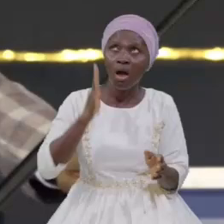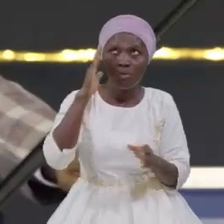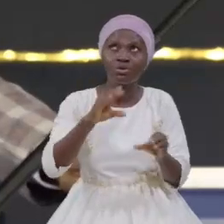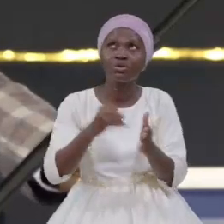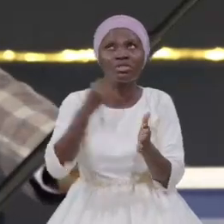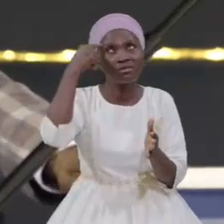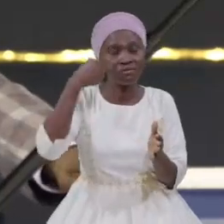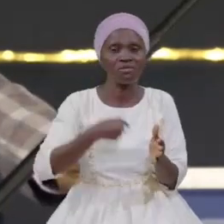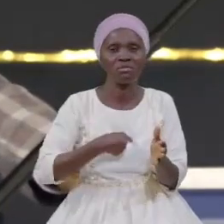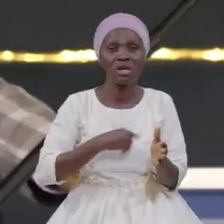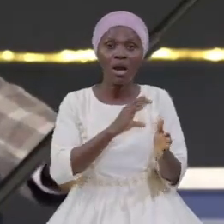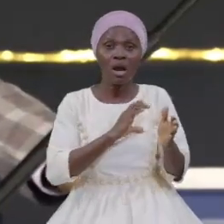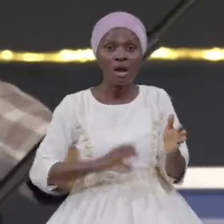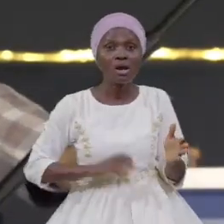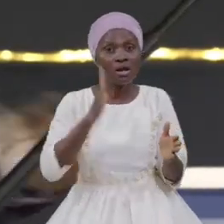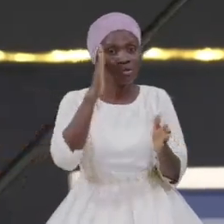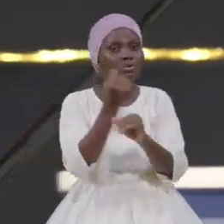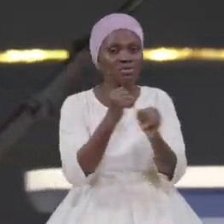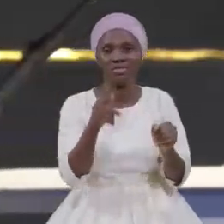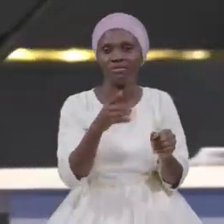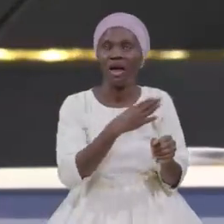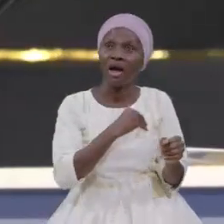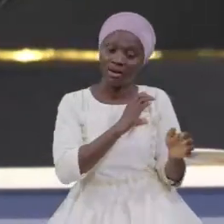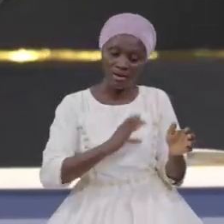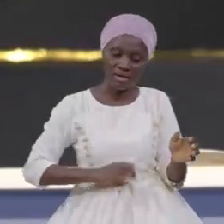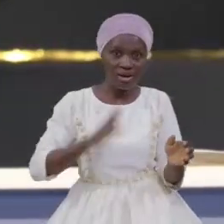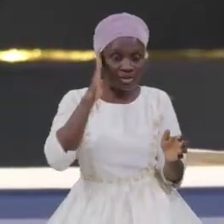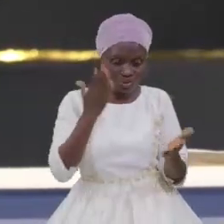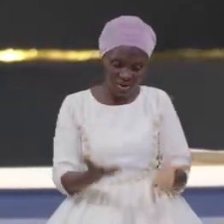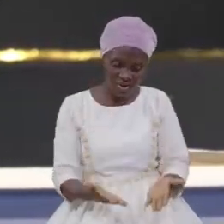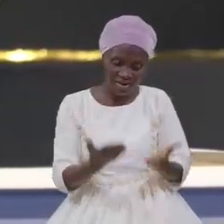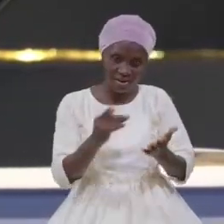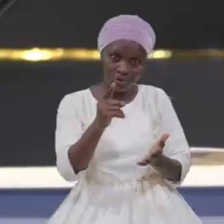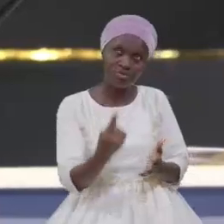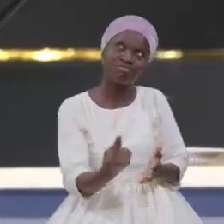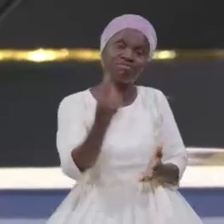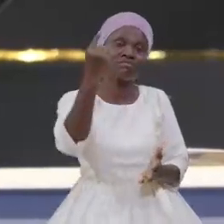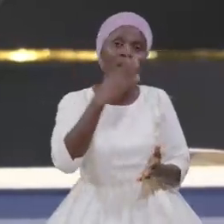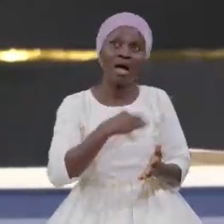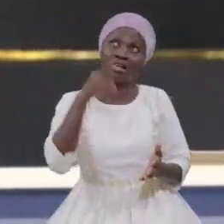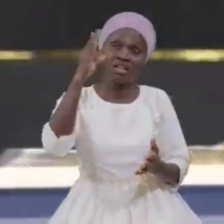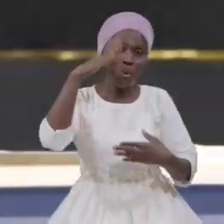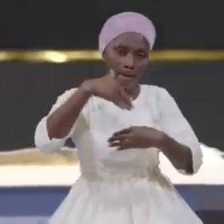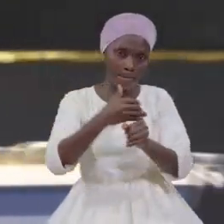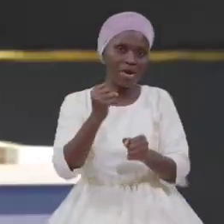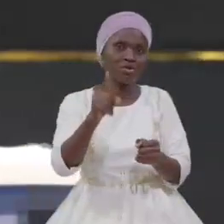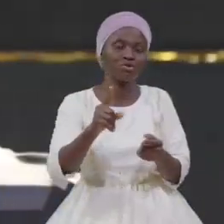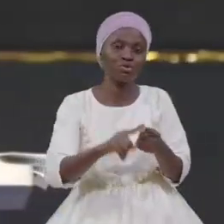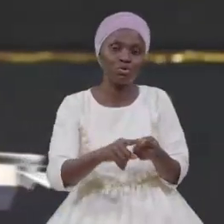and Christ will lift you up, and then he'll make you to come to the glory of